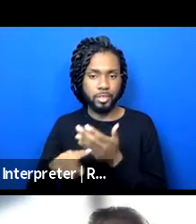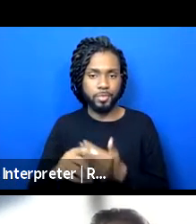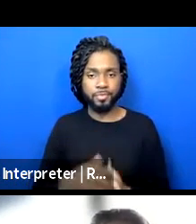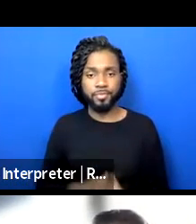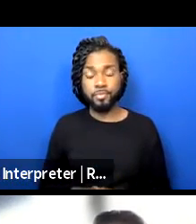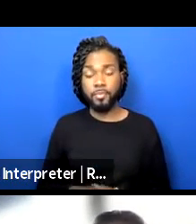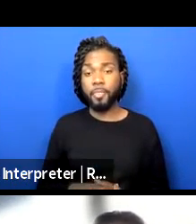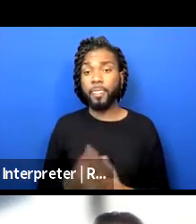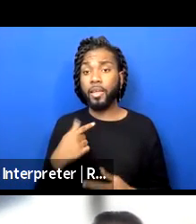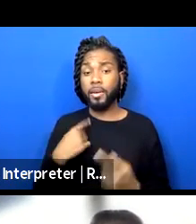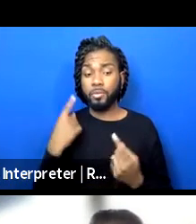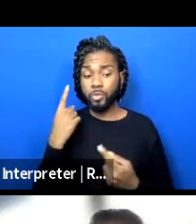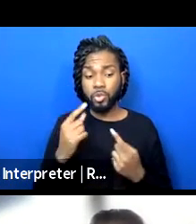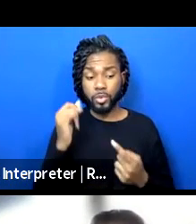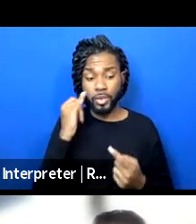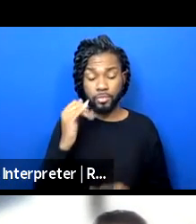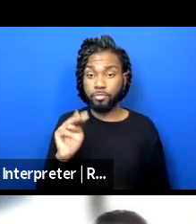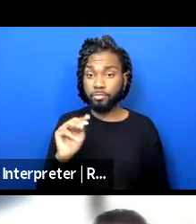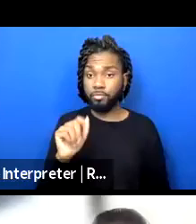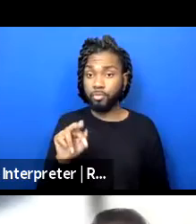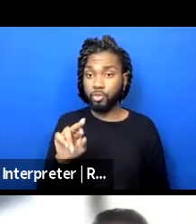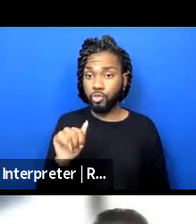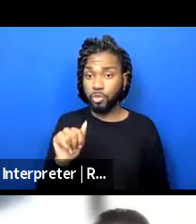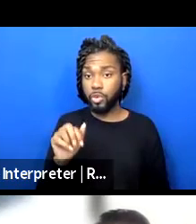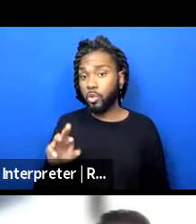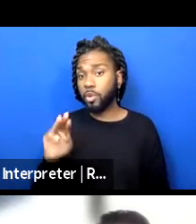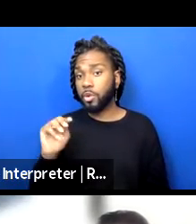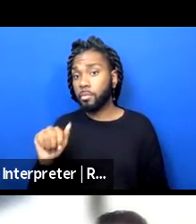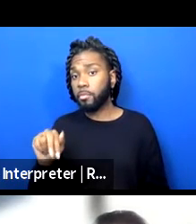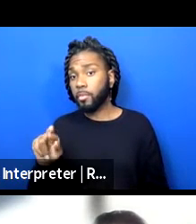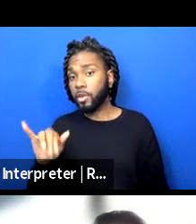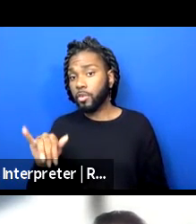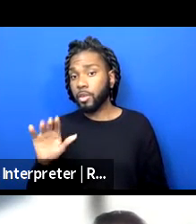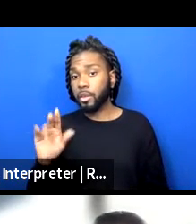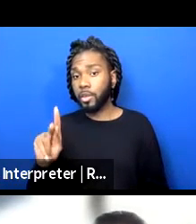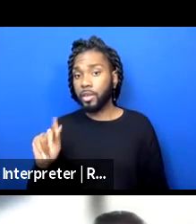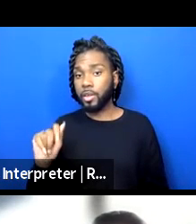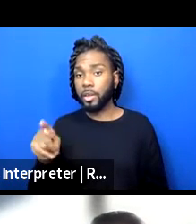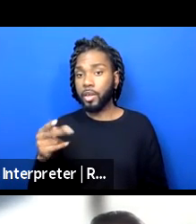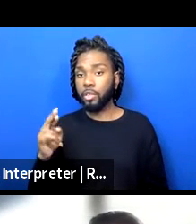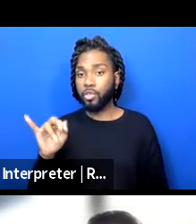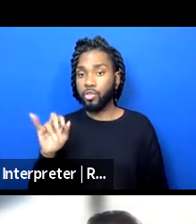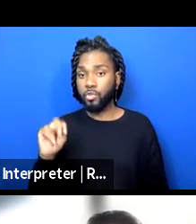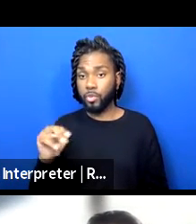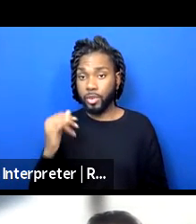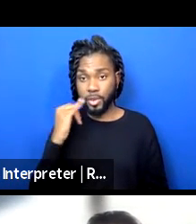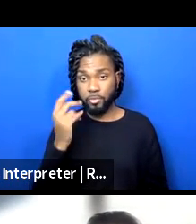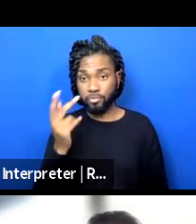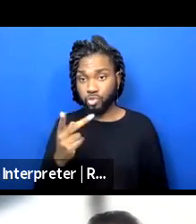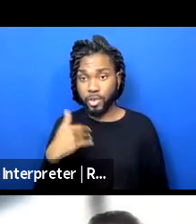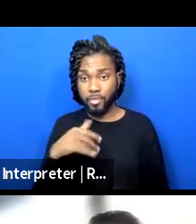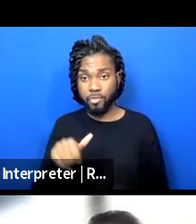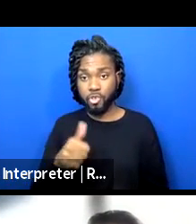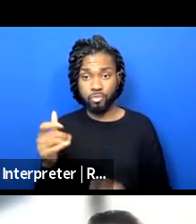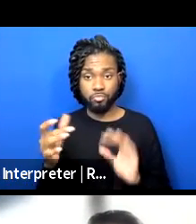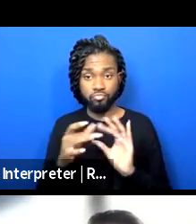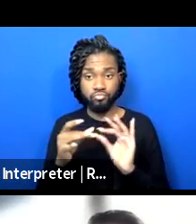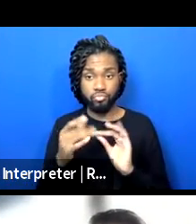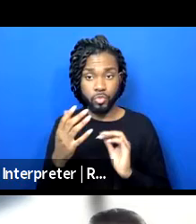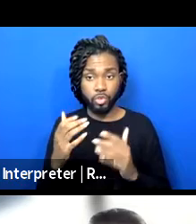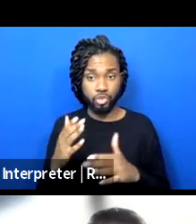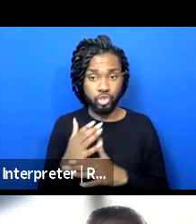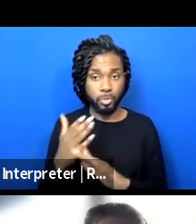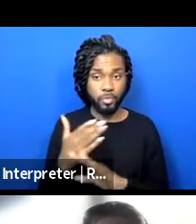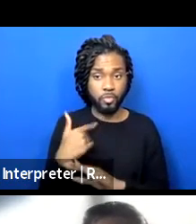I am wondering whether Maria or Mary Catherine had any other words that you all would like to share before